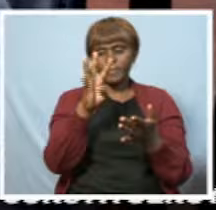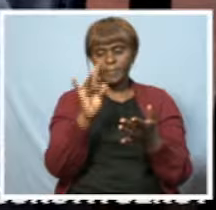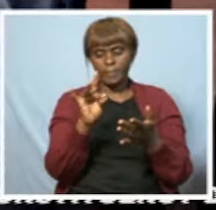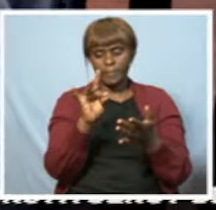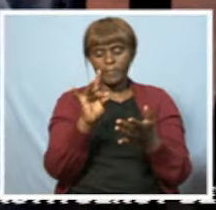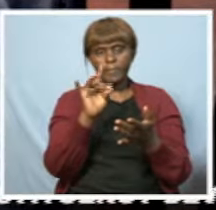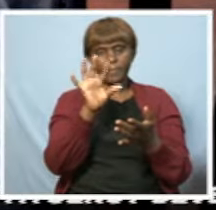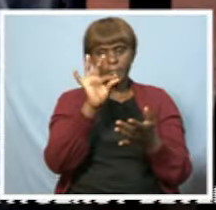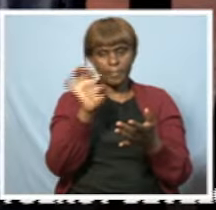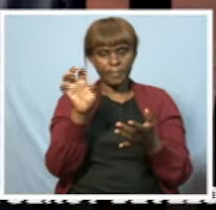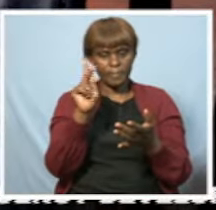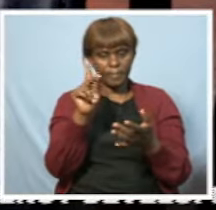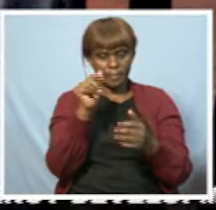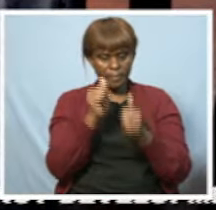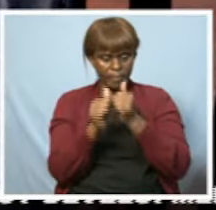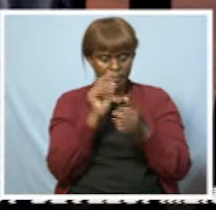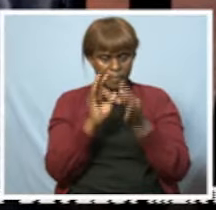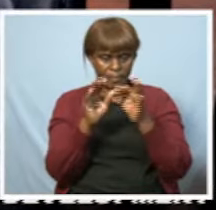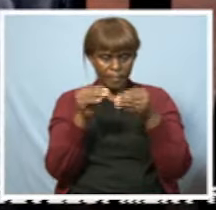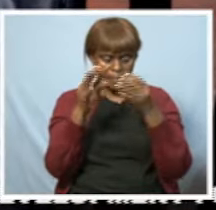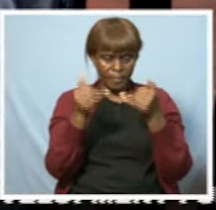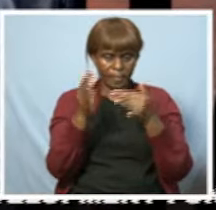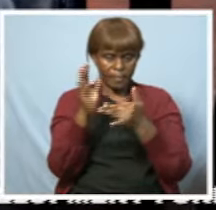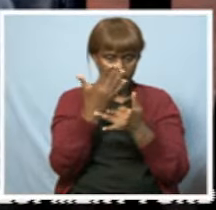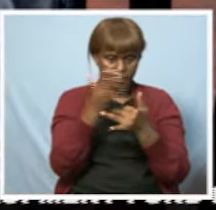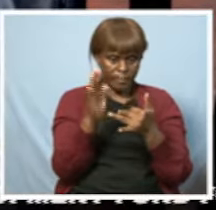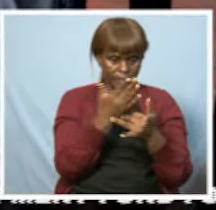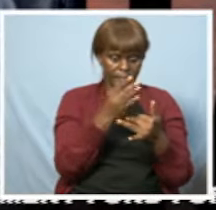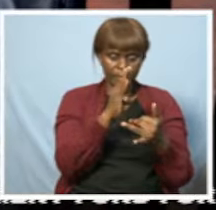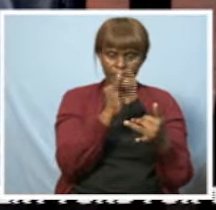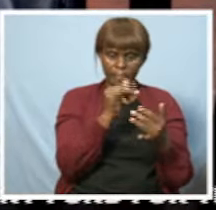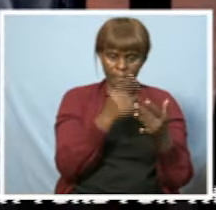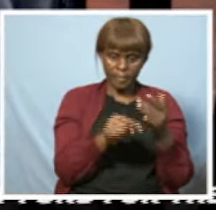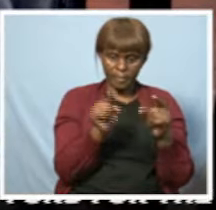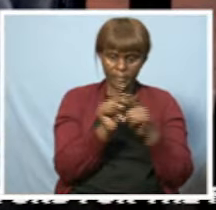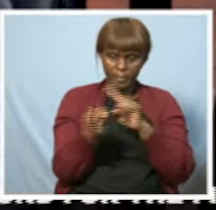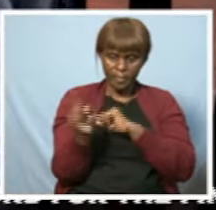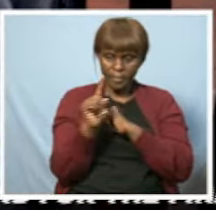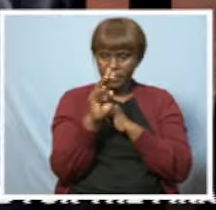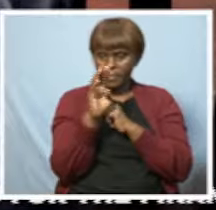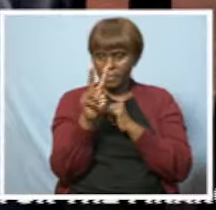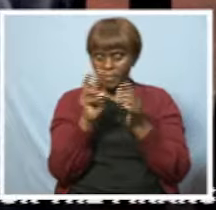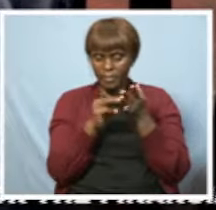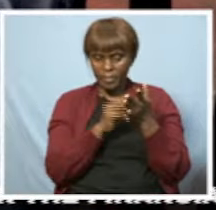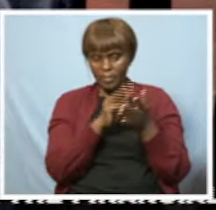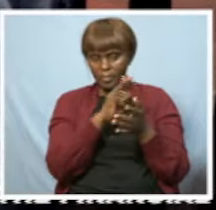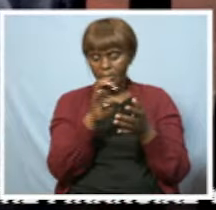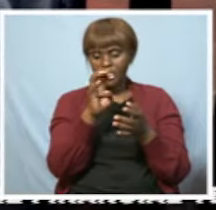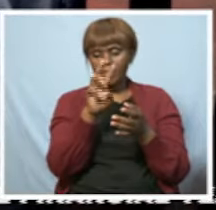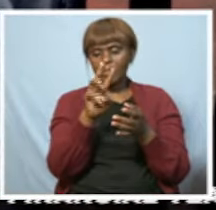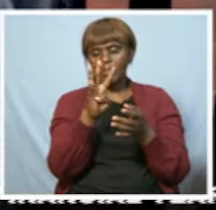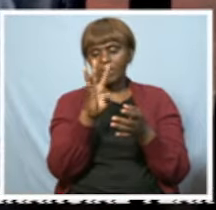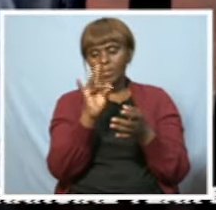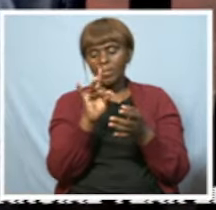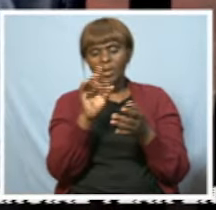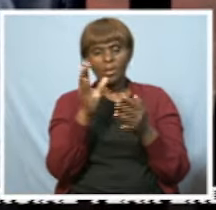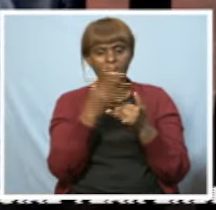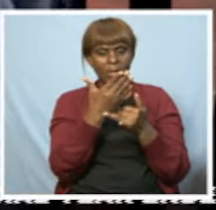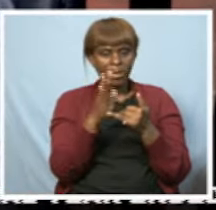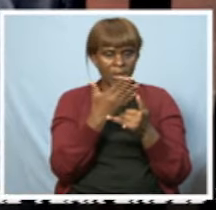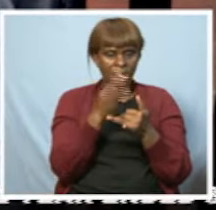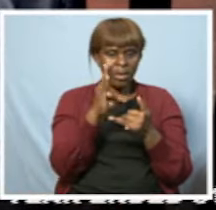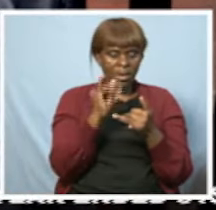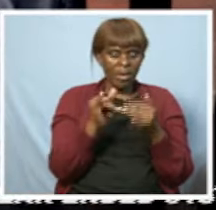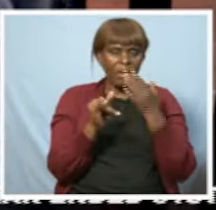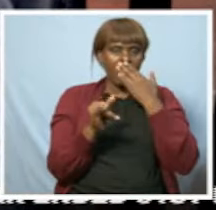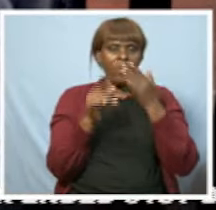2,448,900 kwacha, of which, if you get that one, you divide it by, you get 2,448,000 divided by